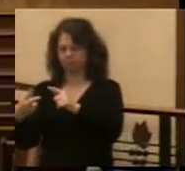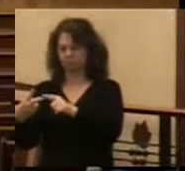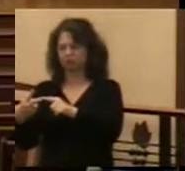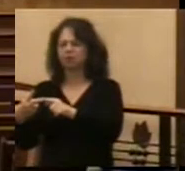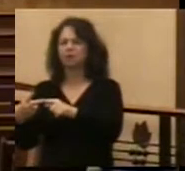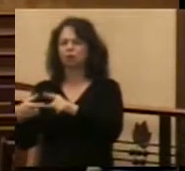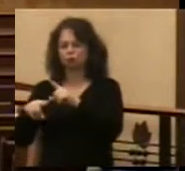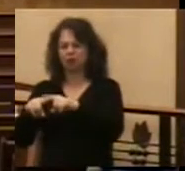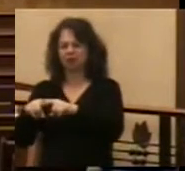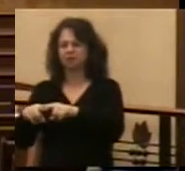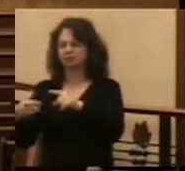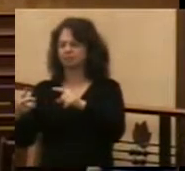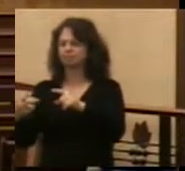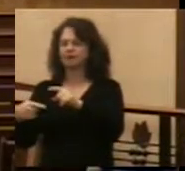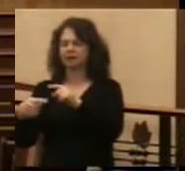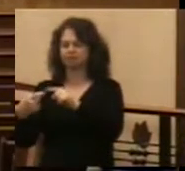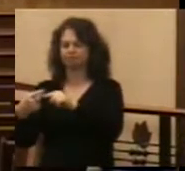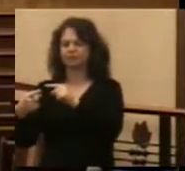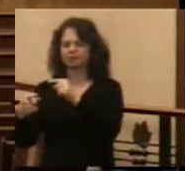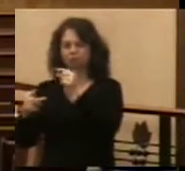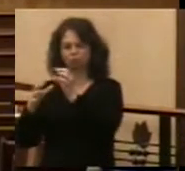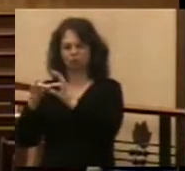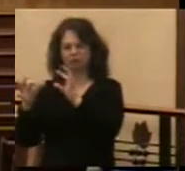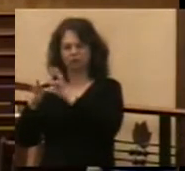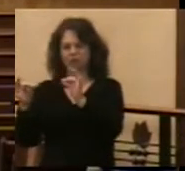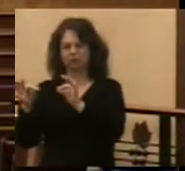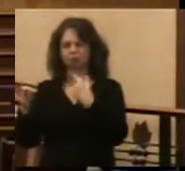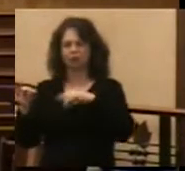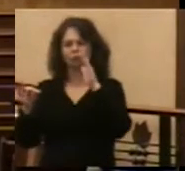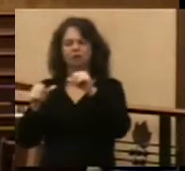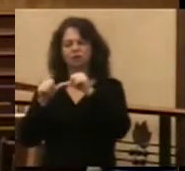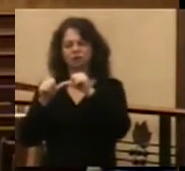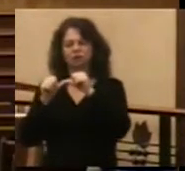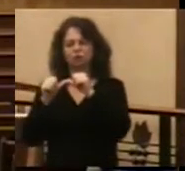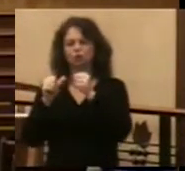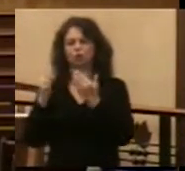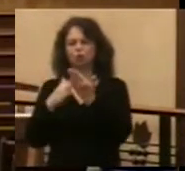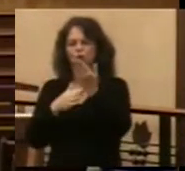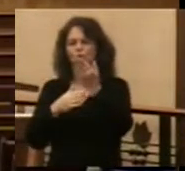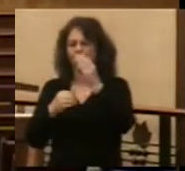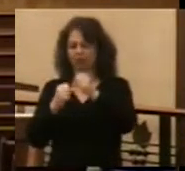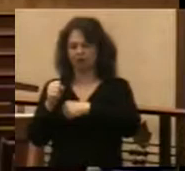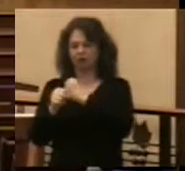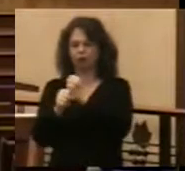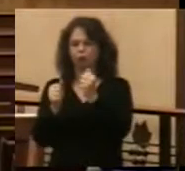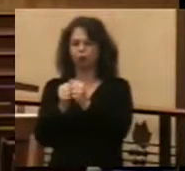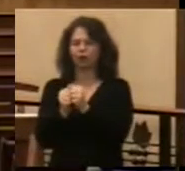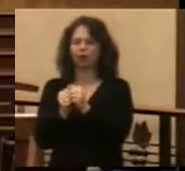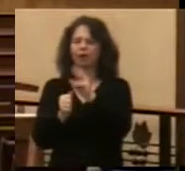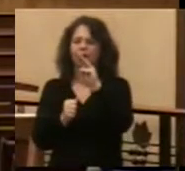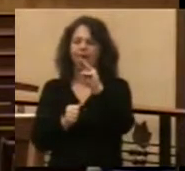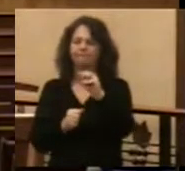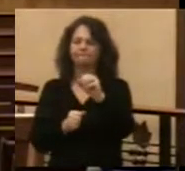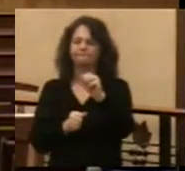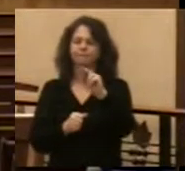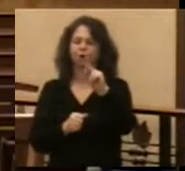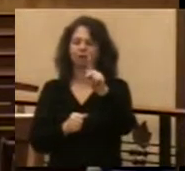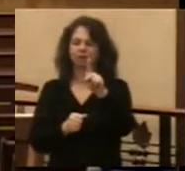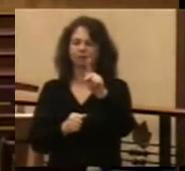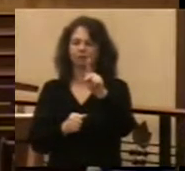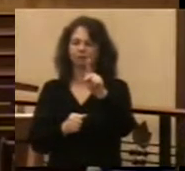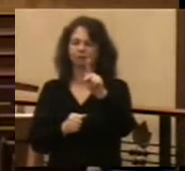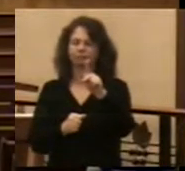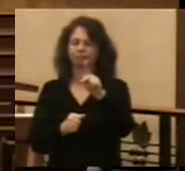word. In fact, we will hear it repeated throughout this year of Mark, these words hearkening back to the writings of 2